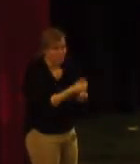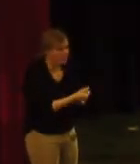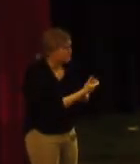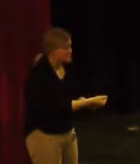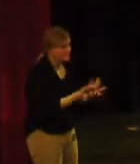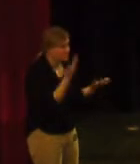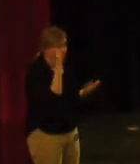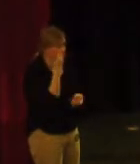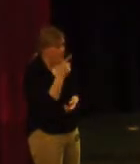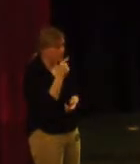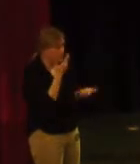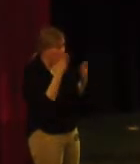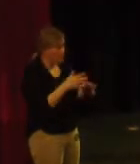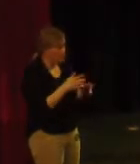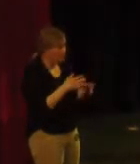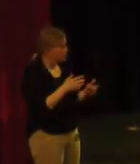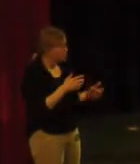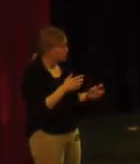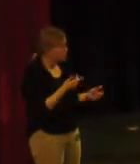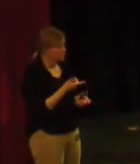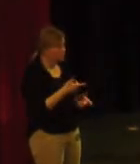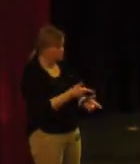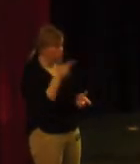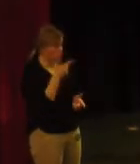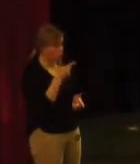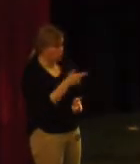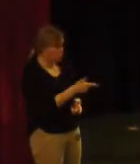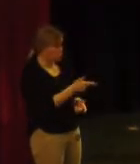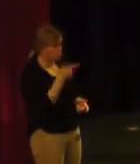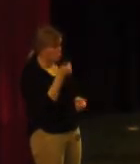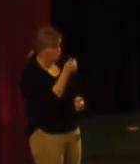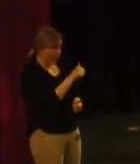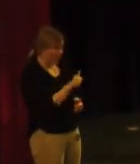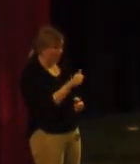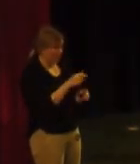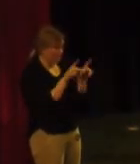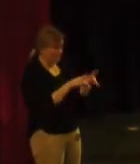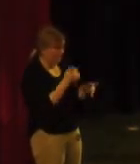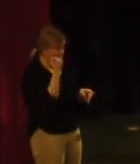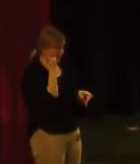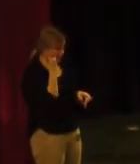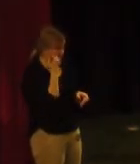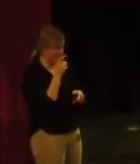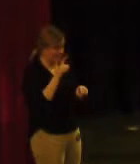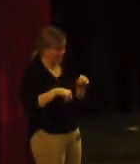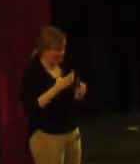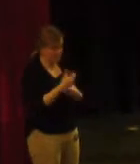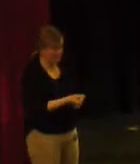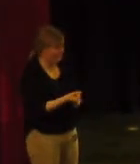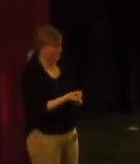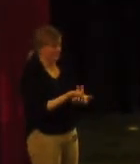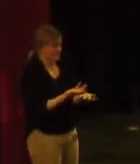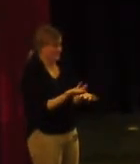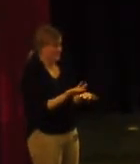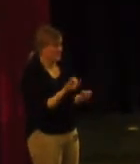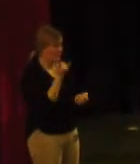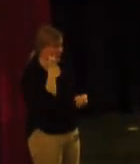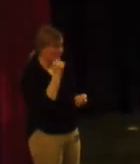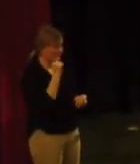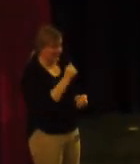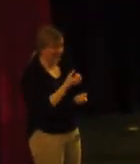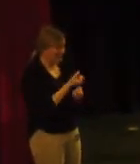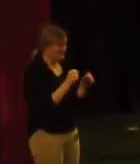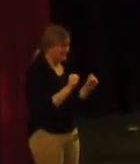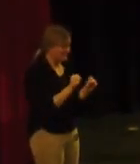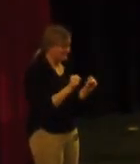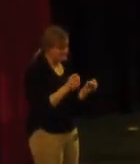tendency is to either throw everybody in jail or shoot whoever you think looks at you a little funny. So with that instability, it's kind of understandable that